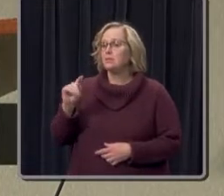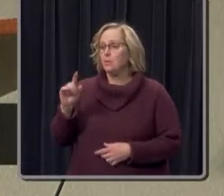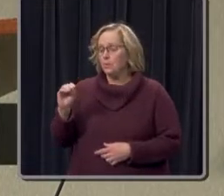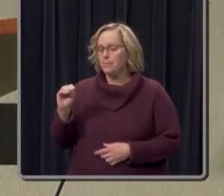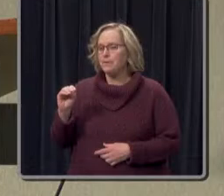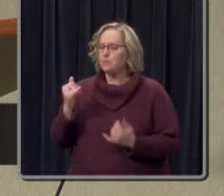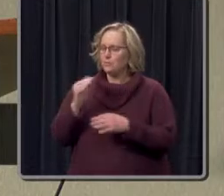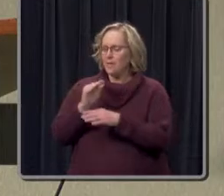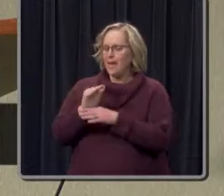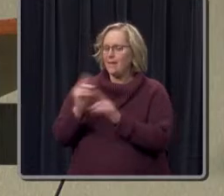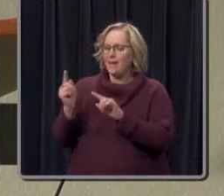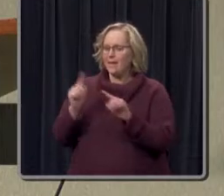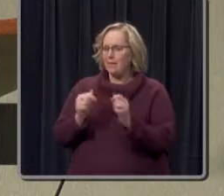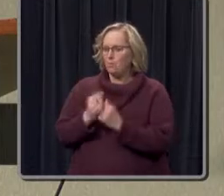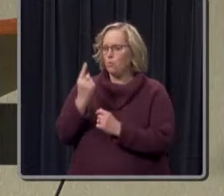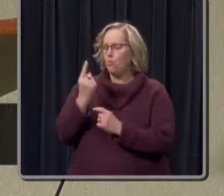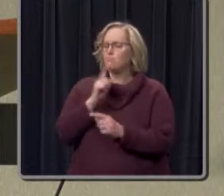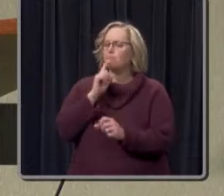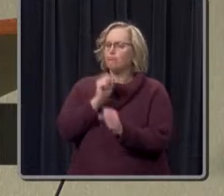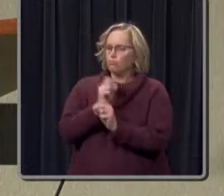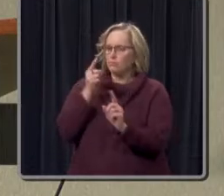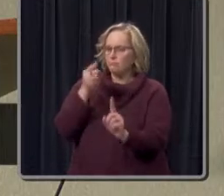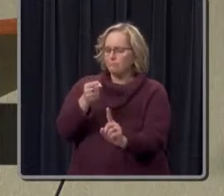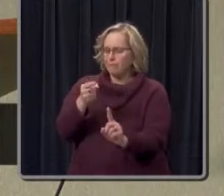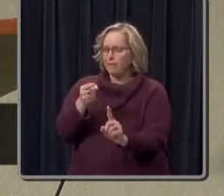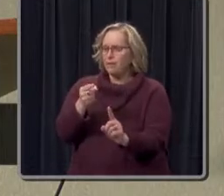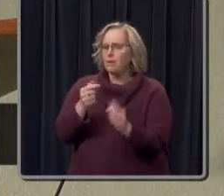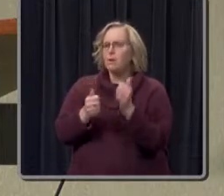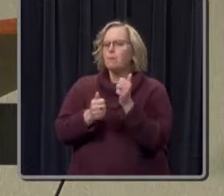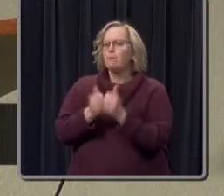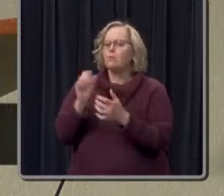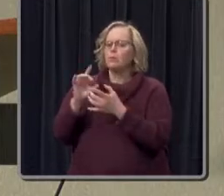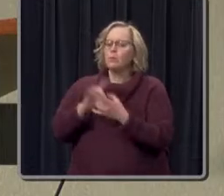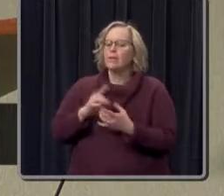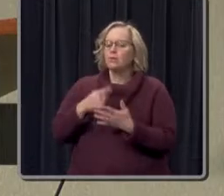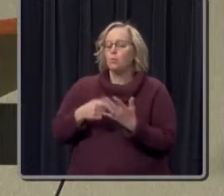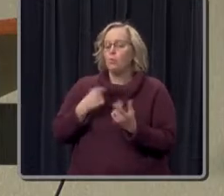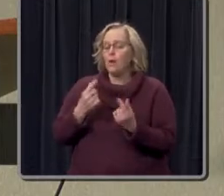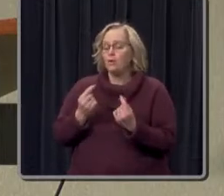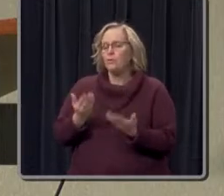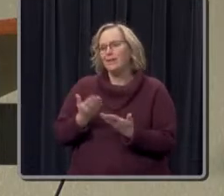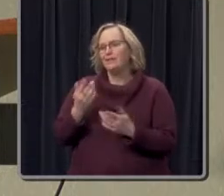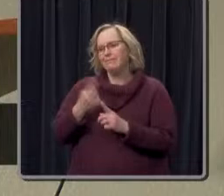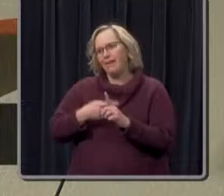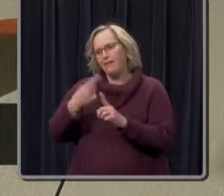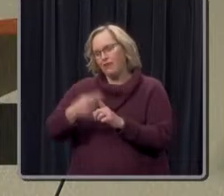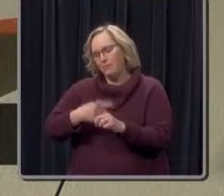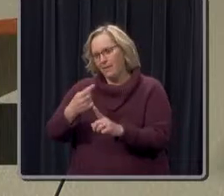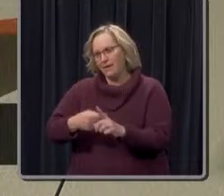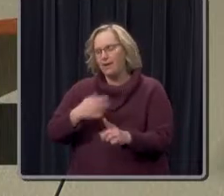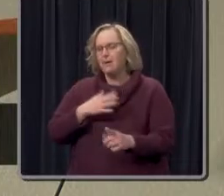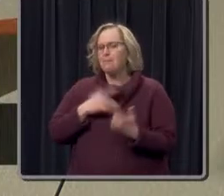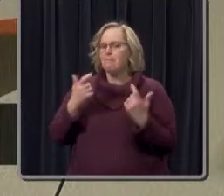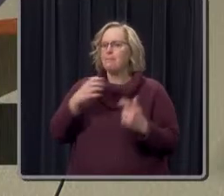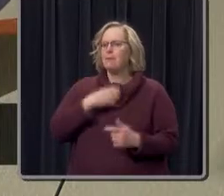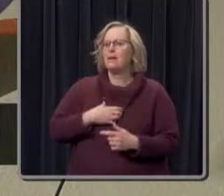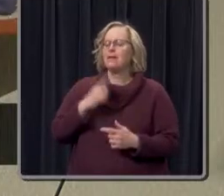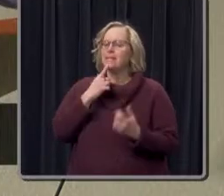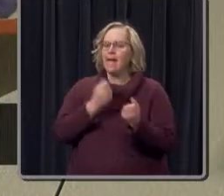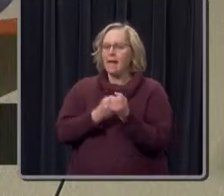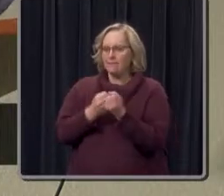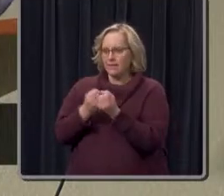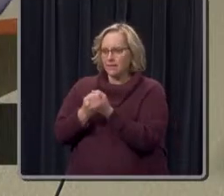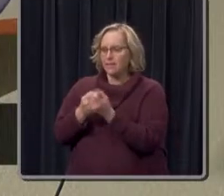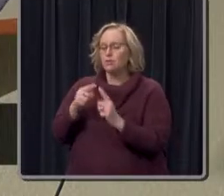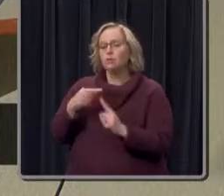here with one real purpose, mainly related to what I do here every month. So my big passion is advocacy, and